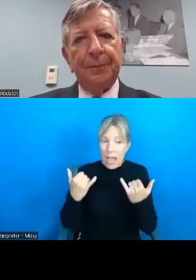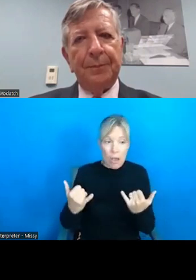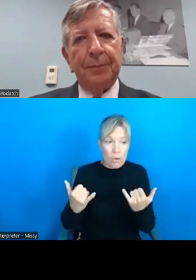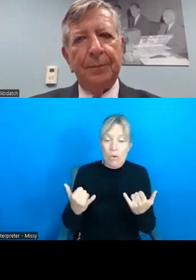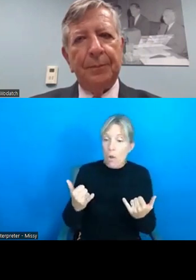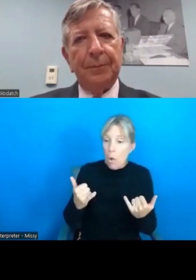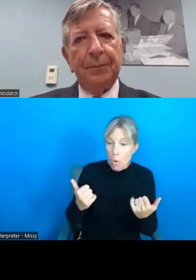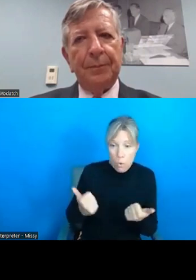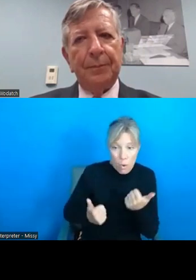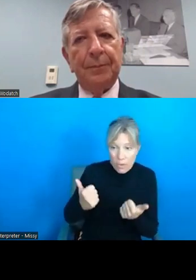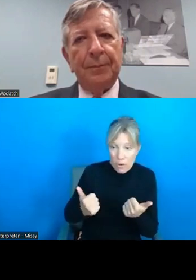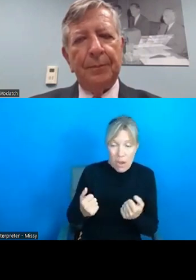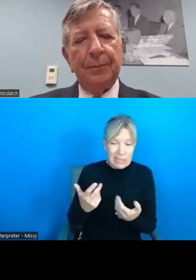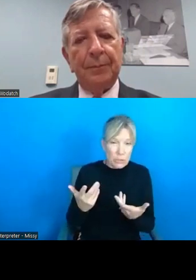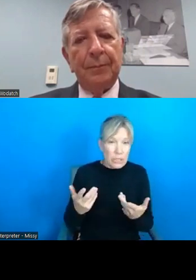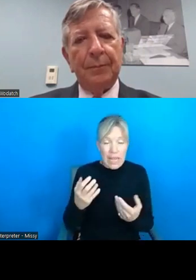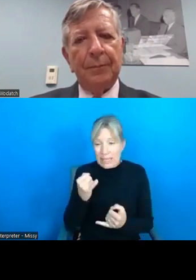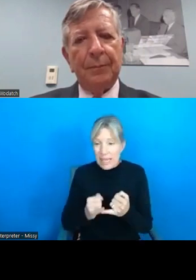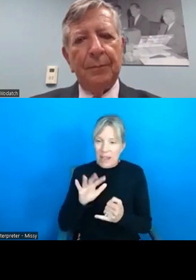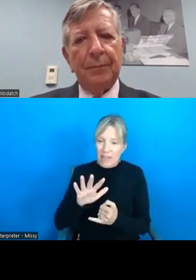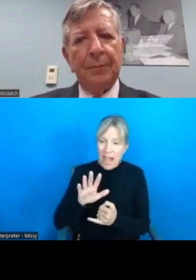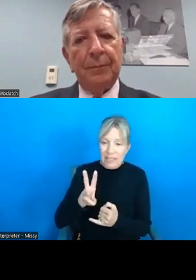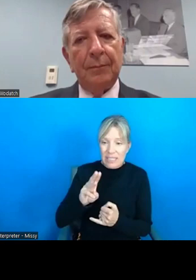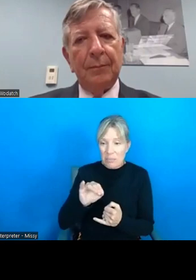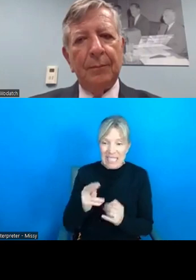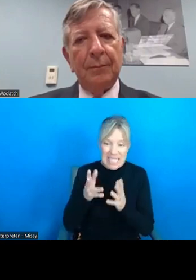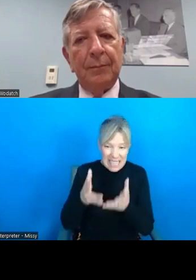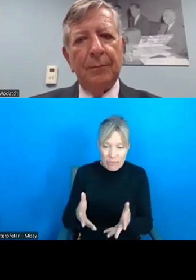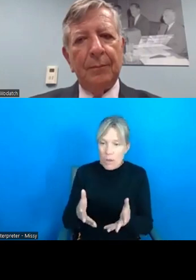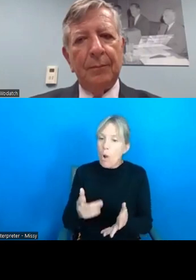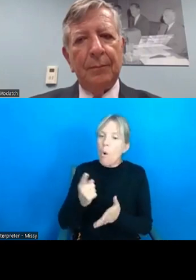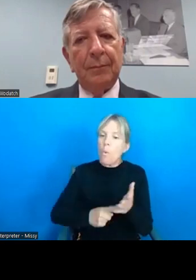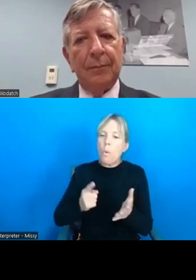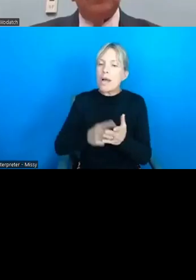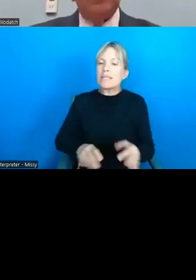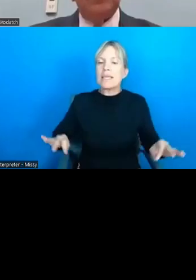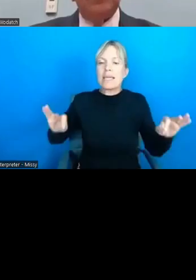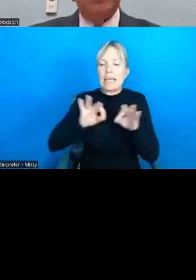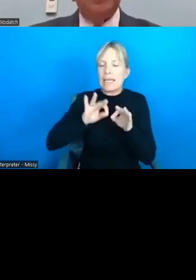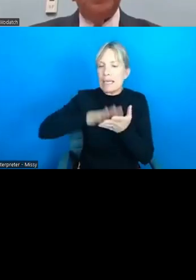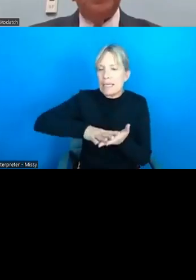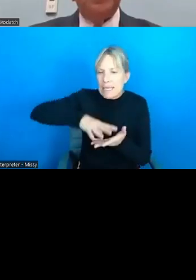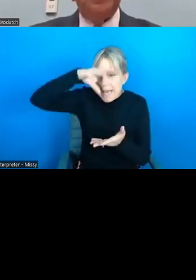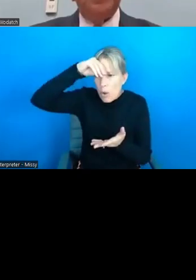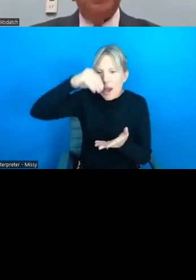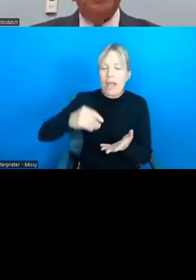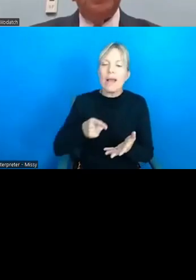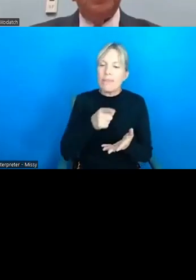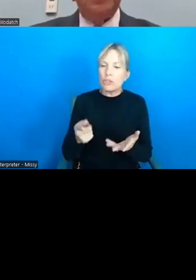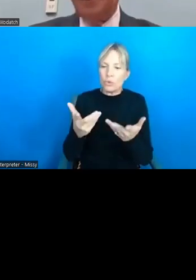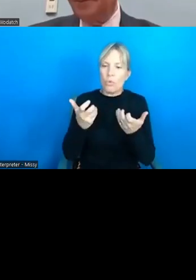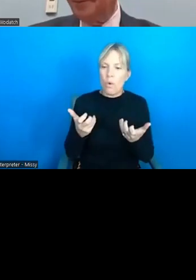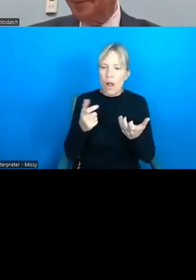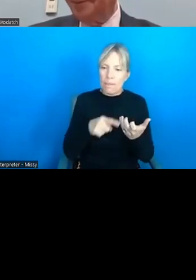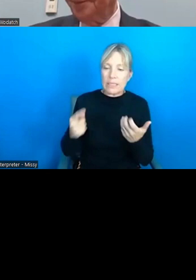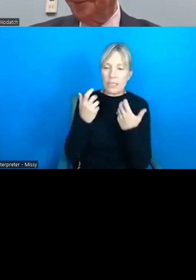with the last 5-6 minutes we have, is what would be the key takeaway that you would want this